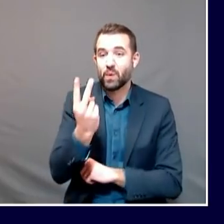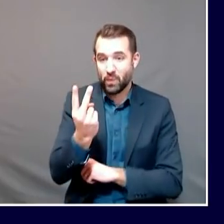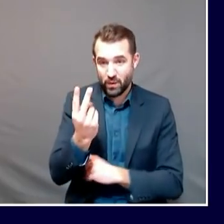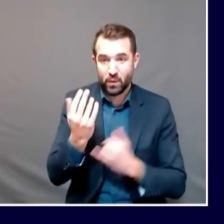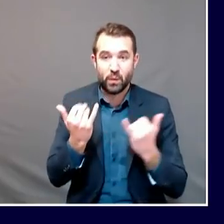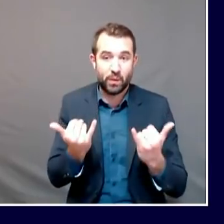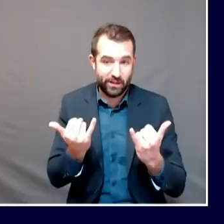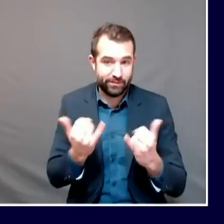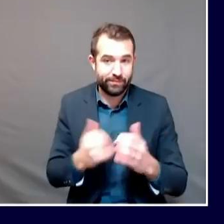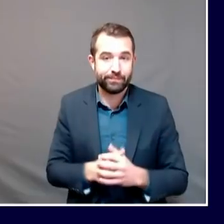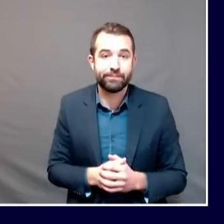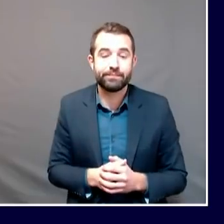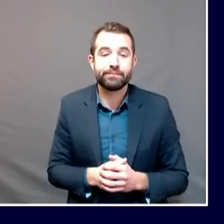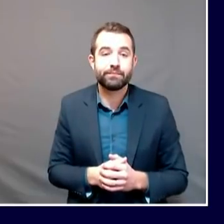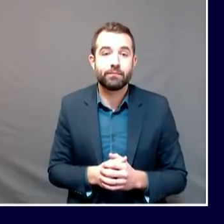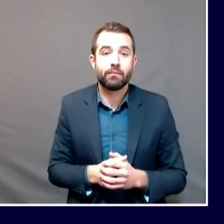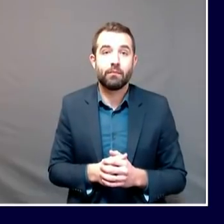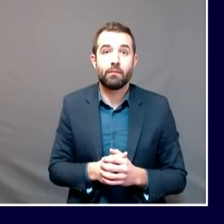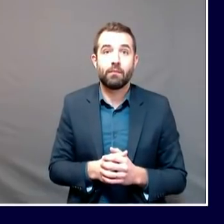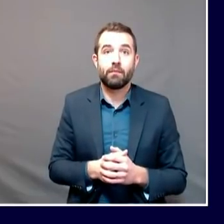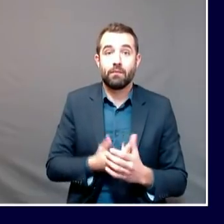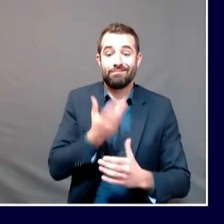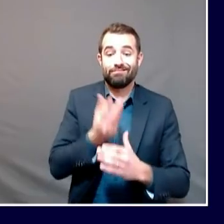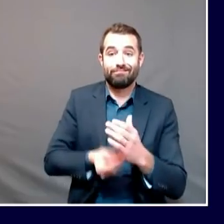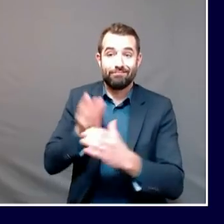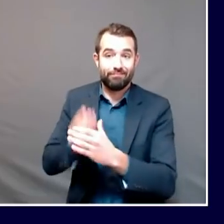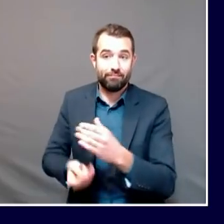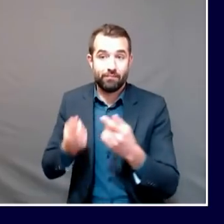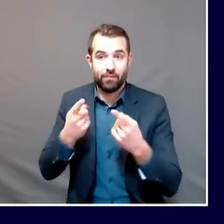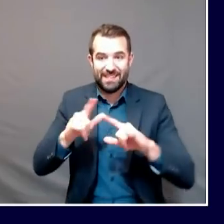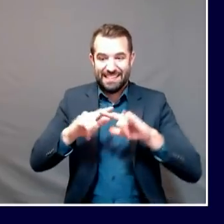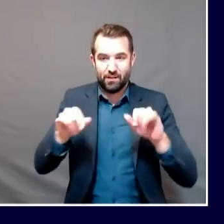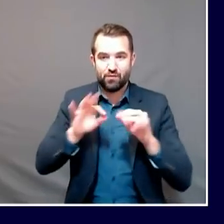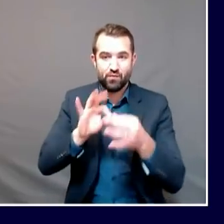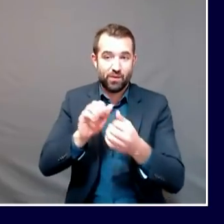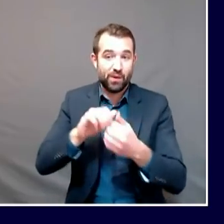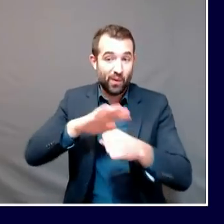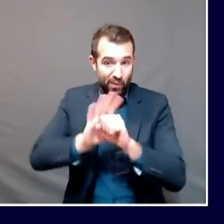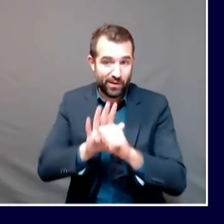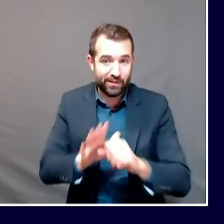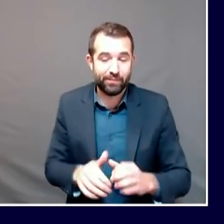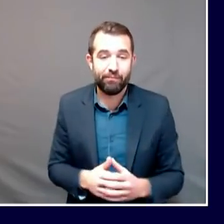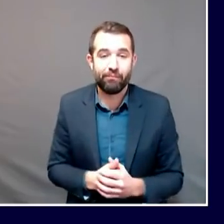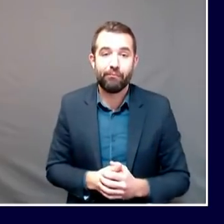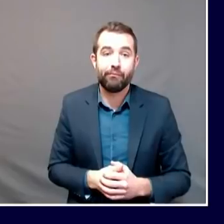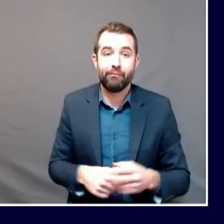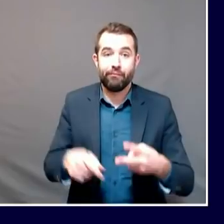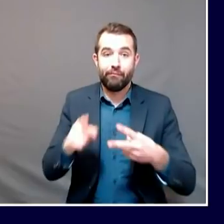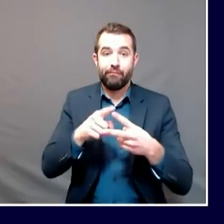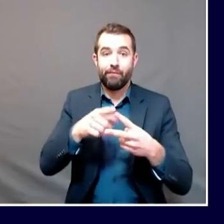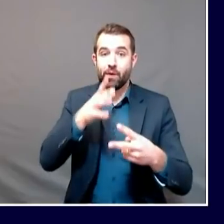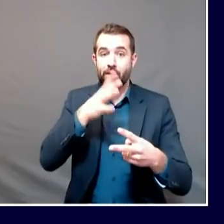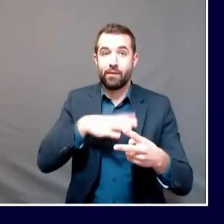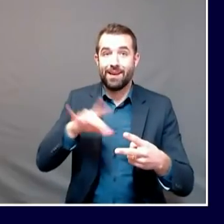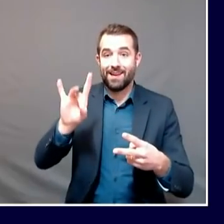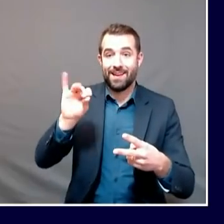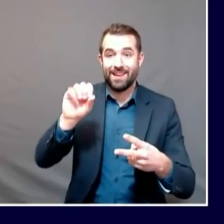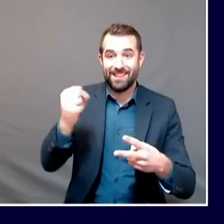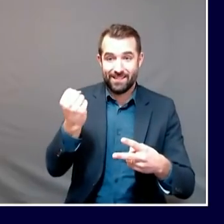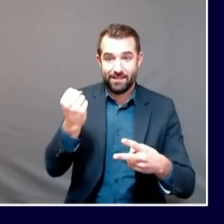individuals who have passed away with COVID-19. One was a woman in her 80s from Androscoggin